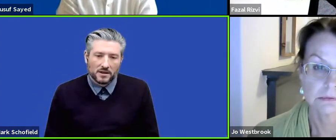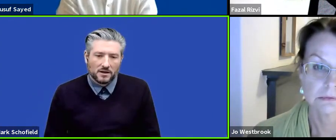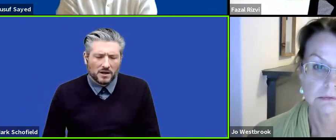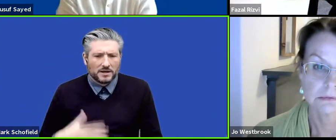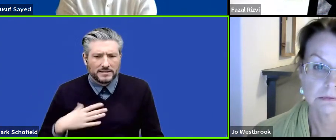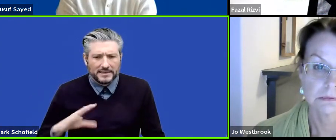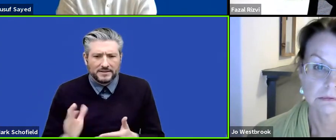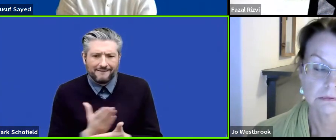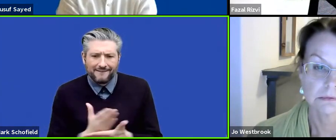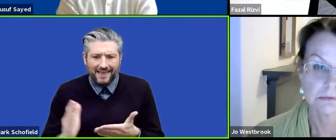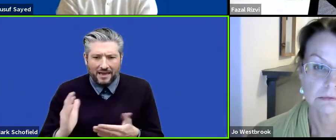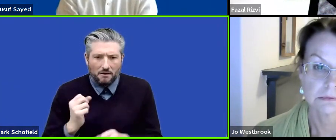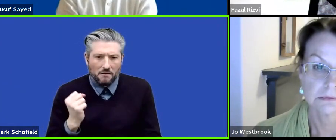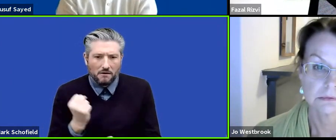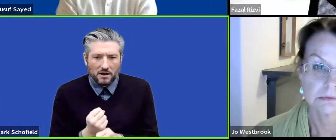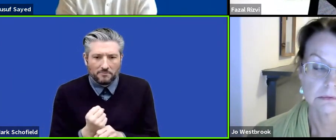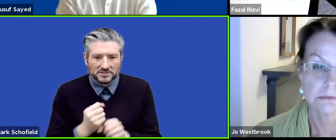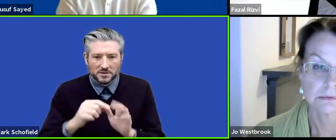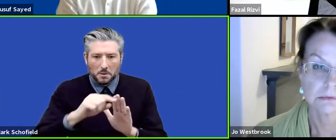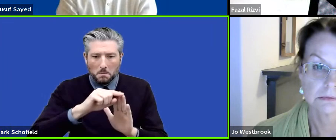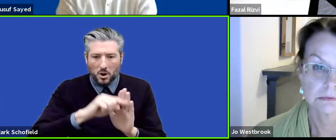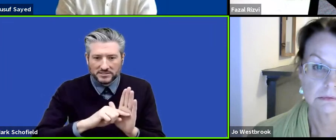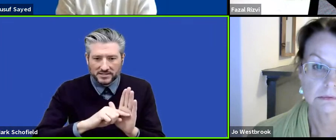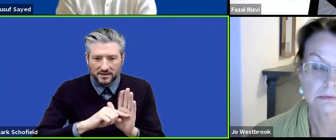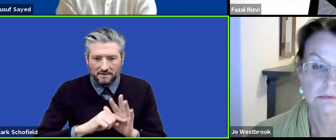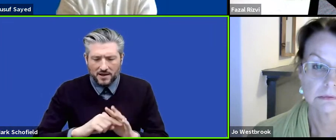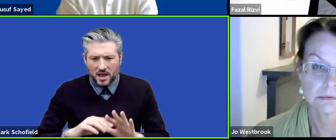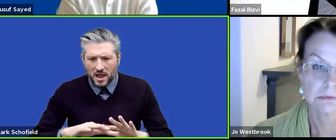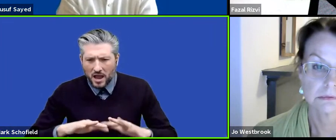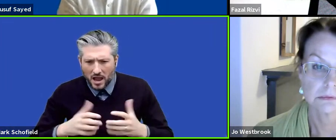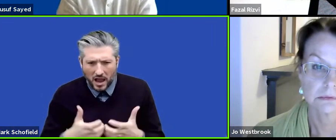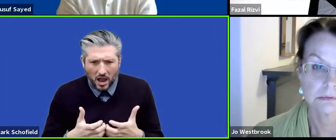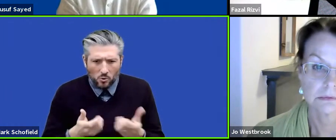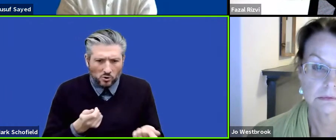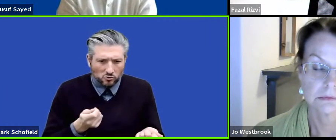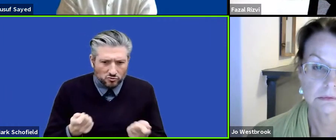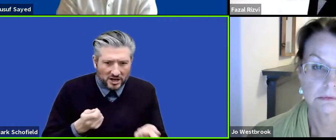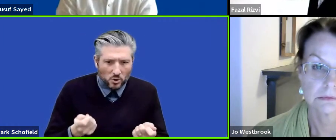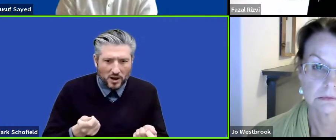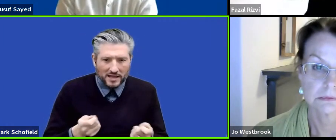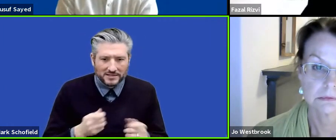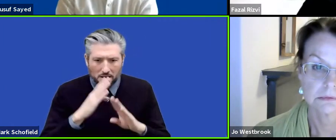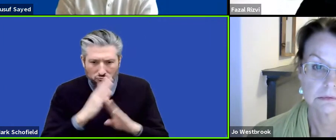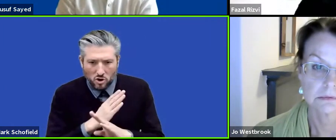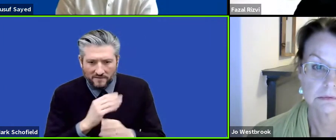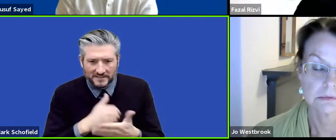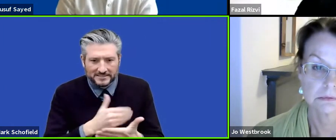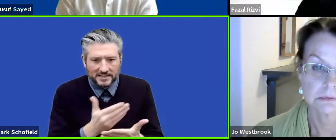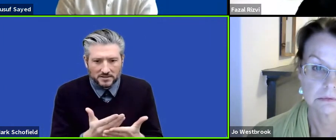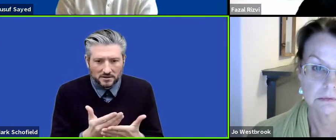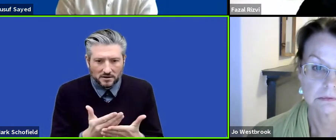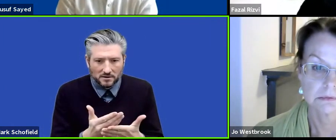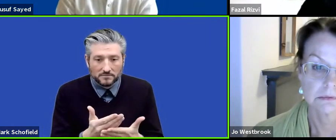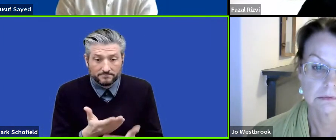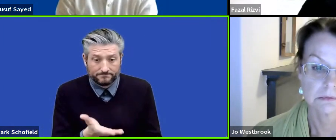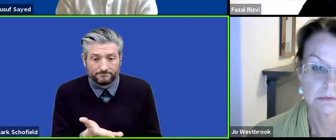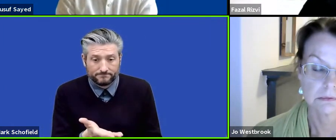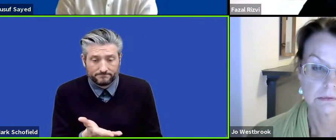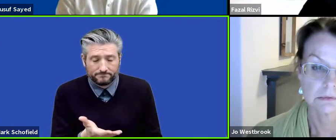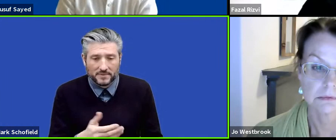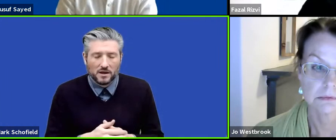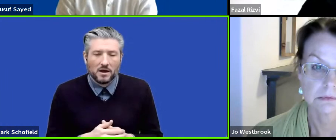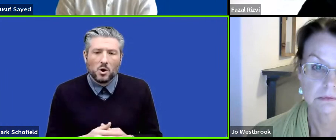around how you regulate the private sector and the corporations and their role in education. And to that must be added